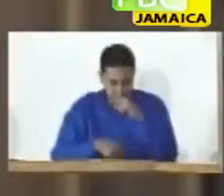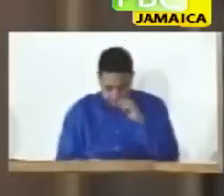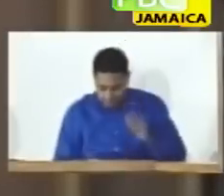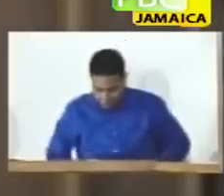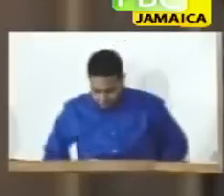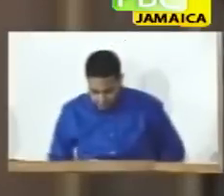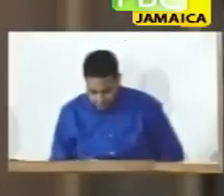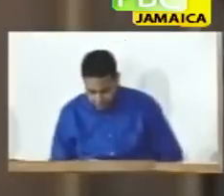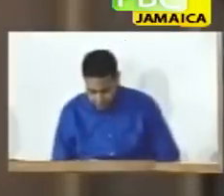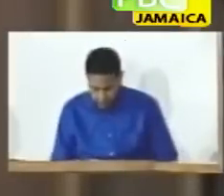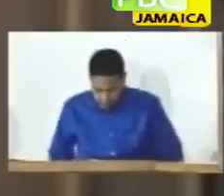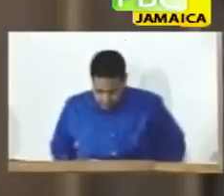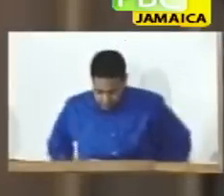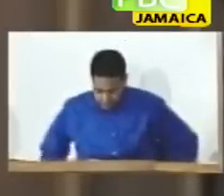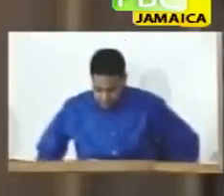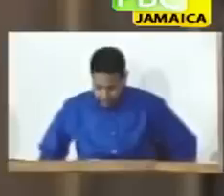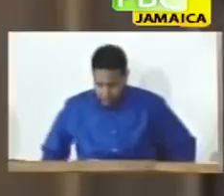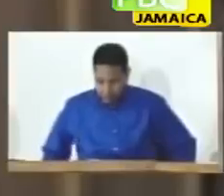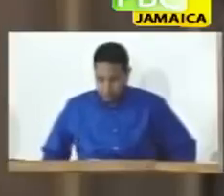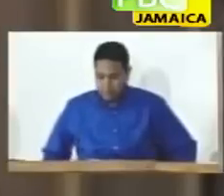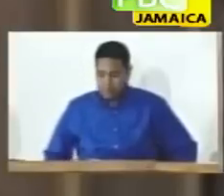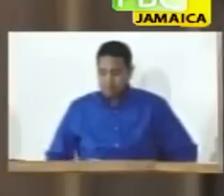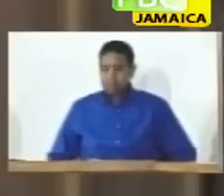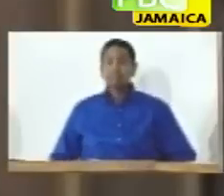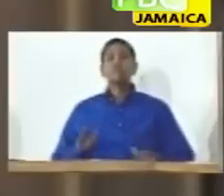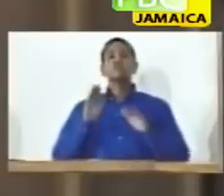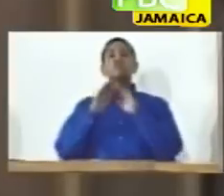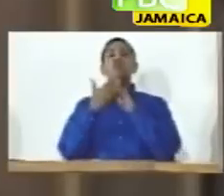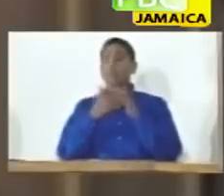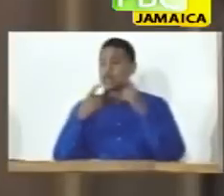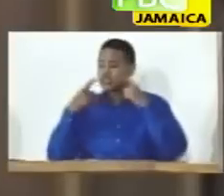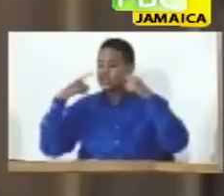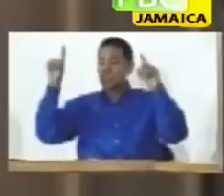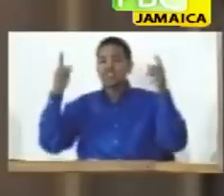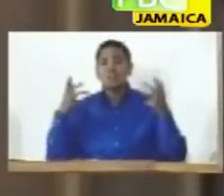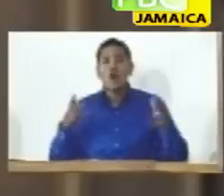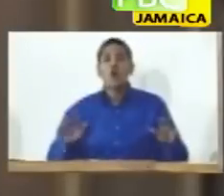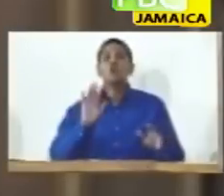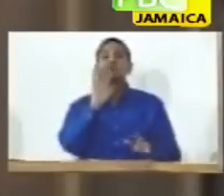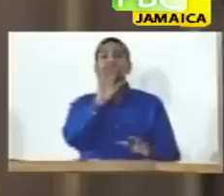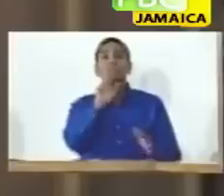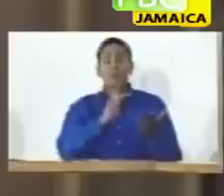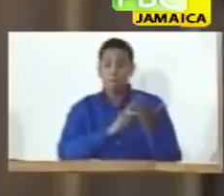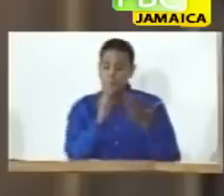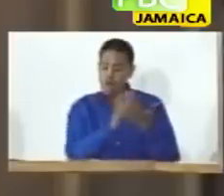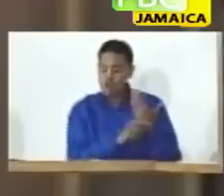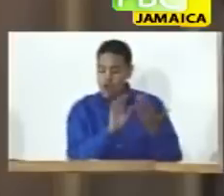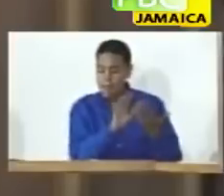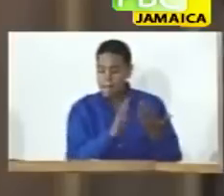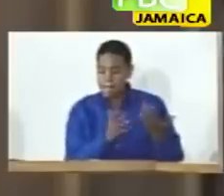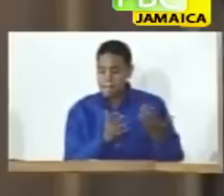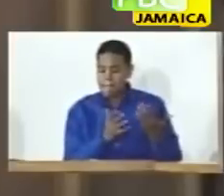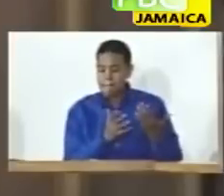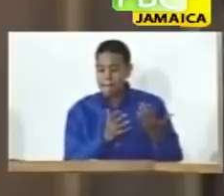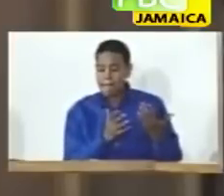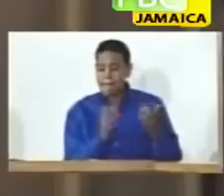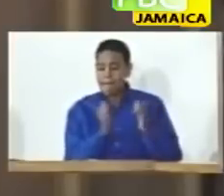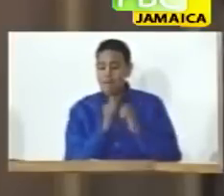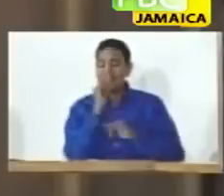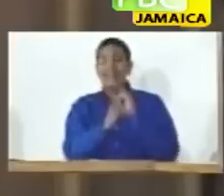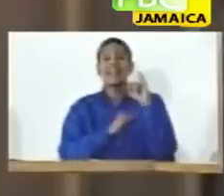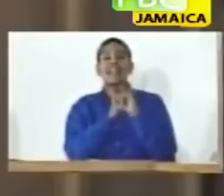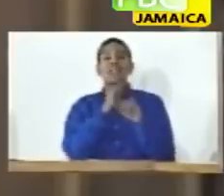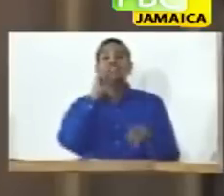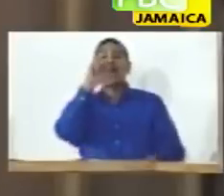Service. Jamaica has successfully concluded its program with the International